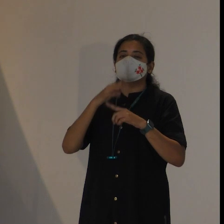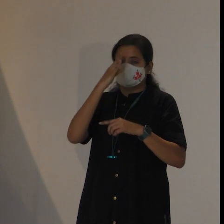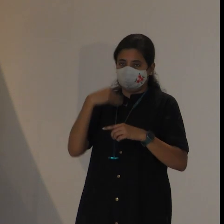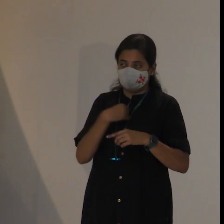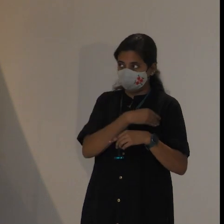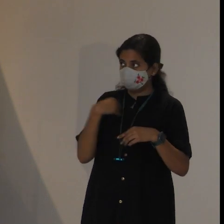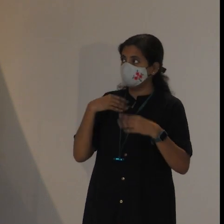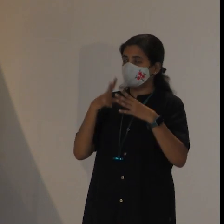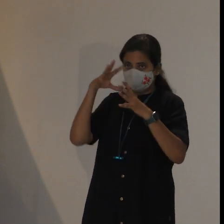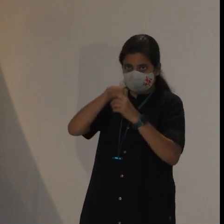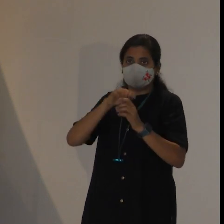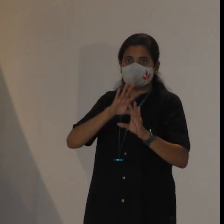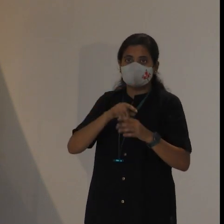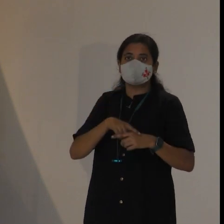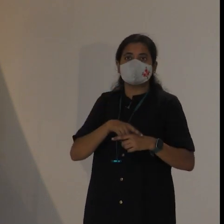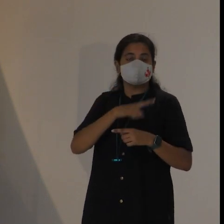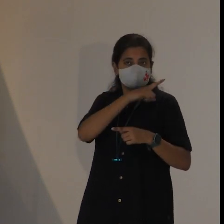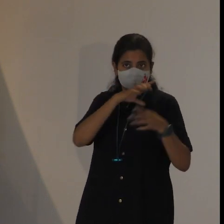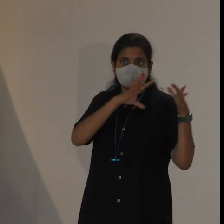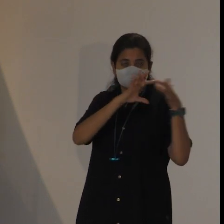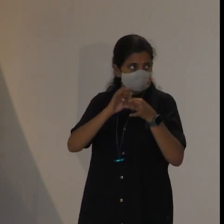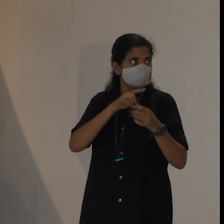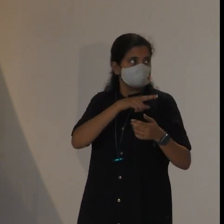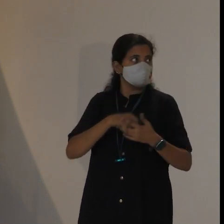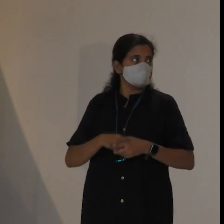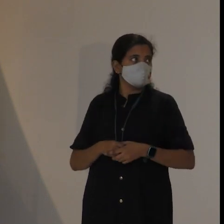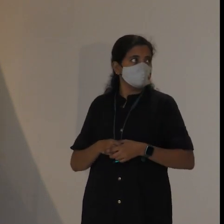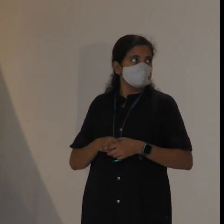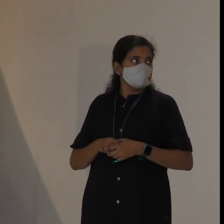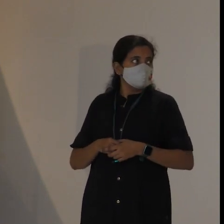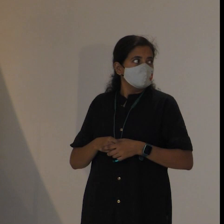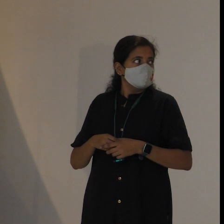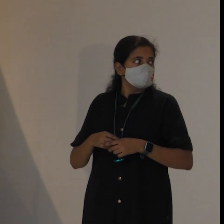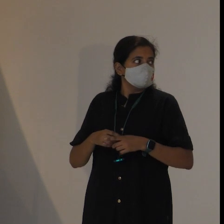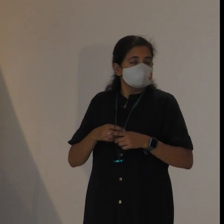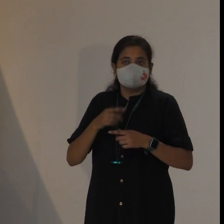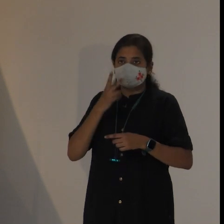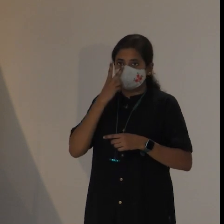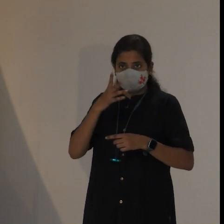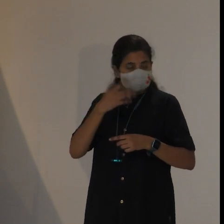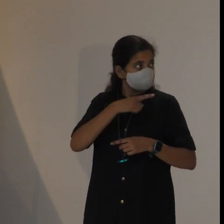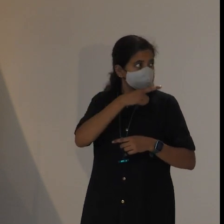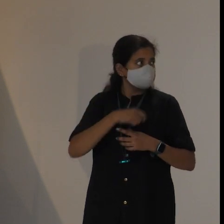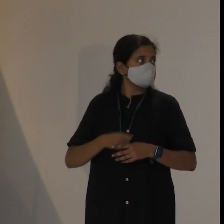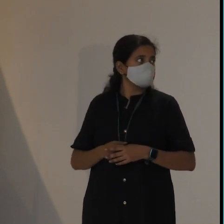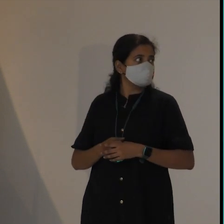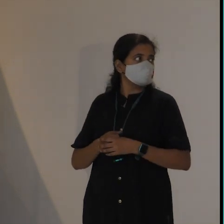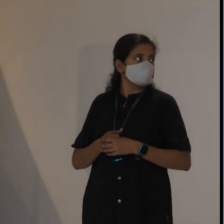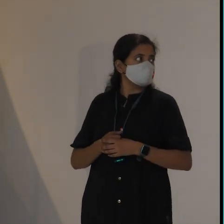And this is a little carving from that particular image, right, which you wouldn't ordinarily see if you saw this image in a church.